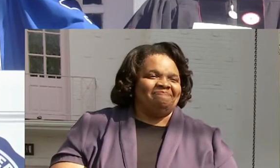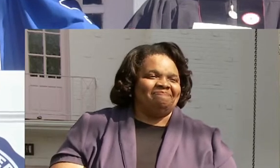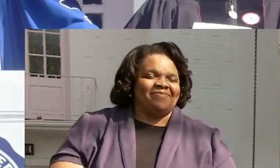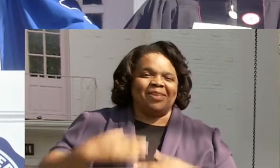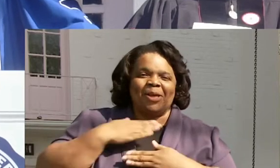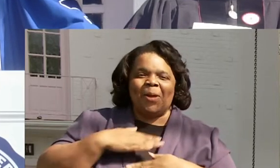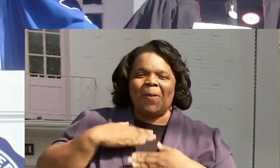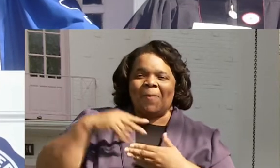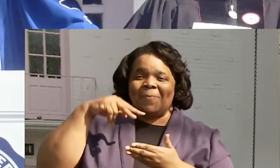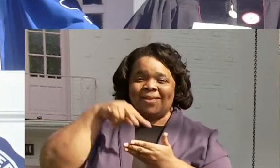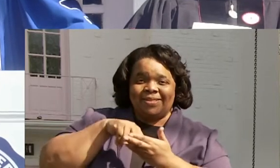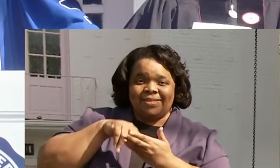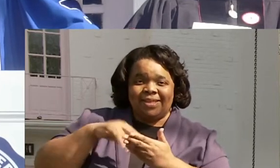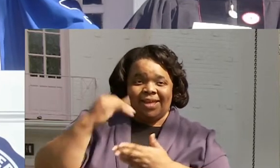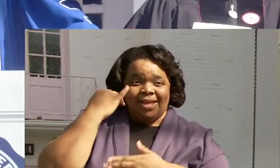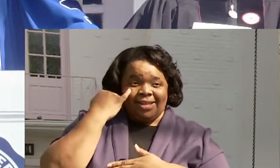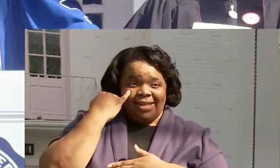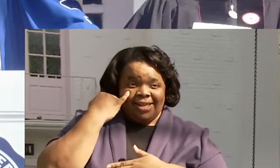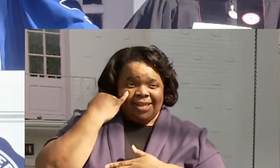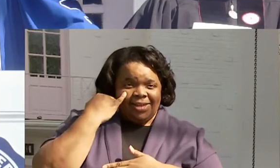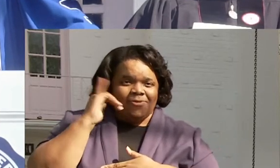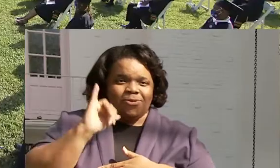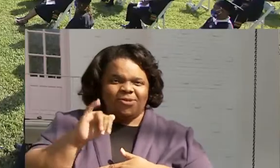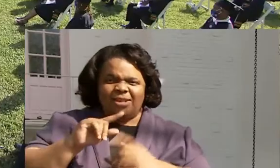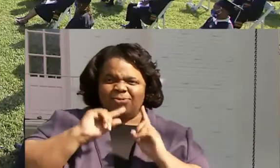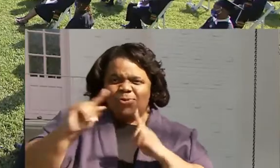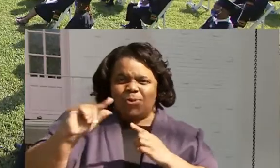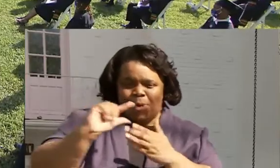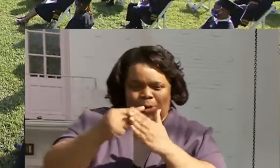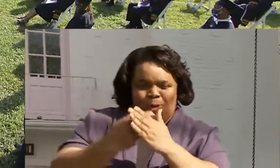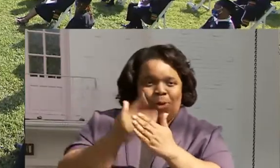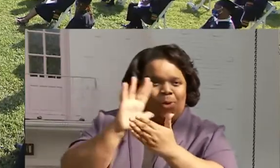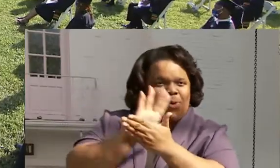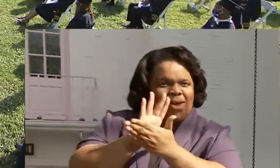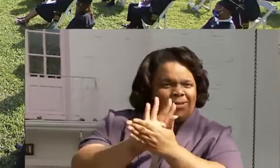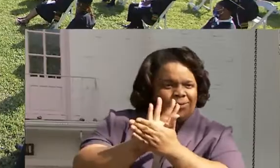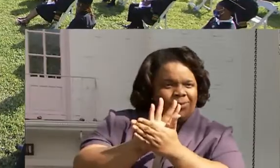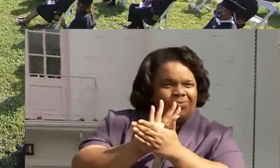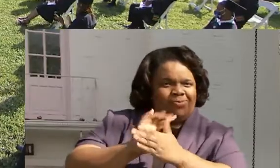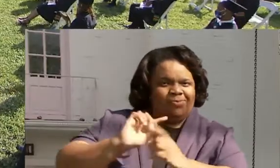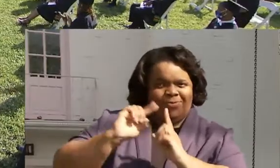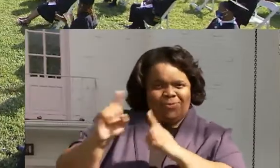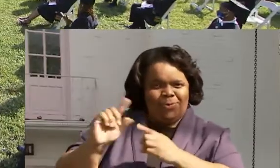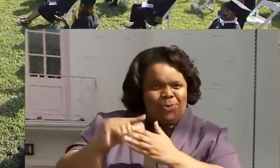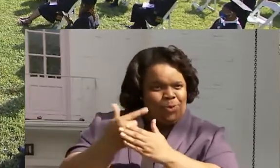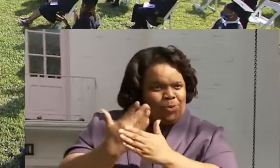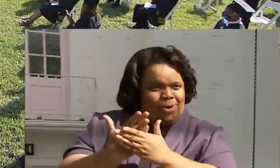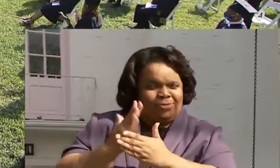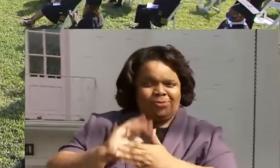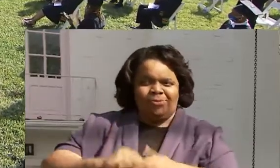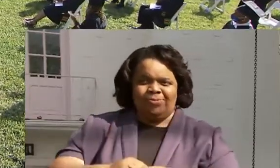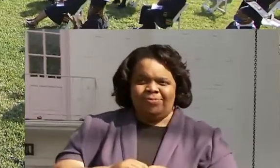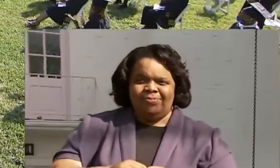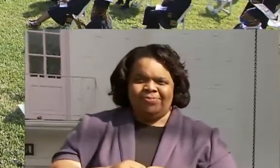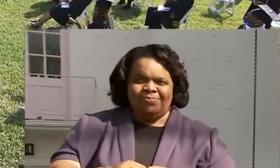Please stand if you are beginning any graduate school this fall. People going to graduate school.